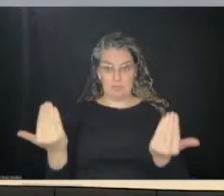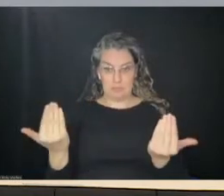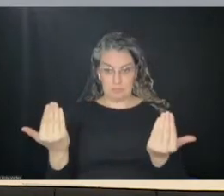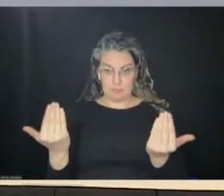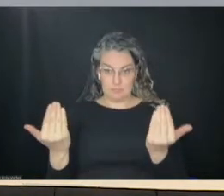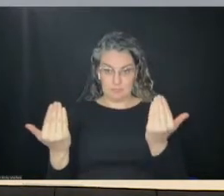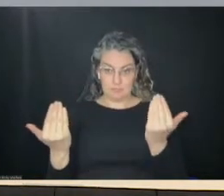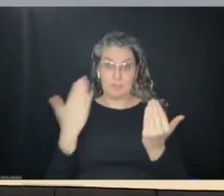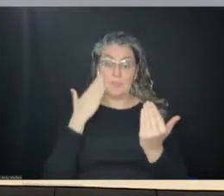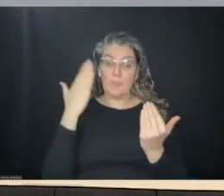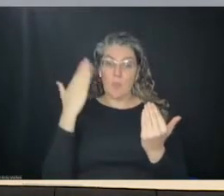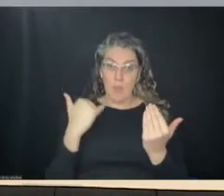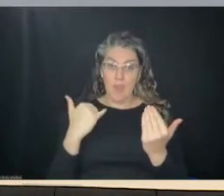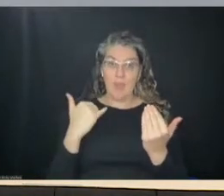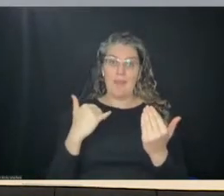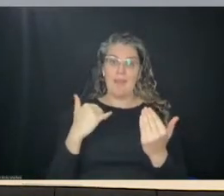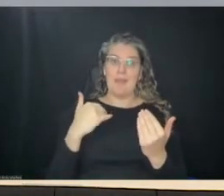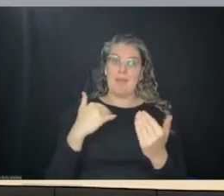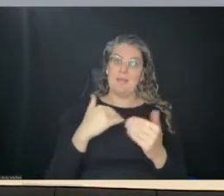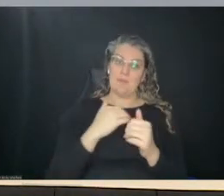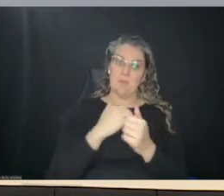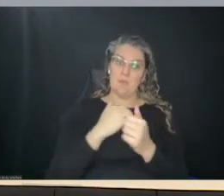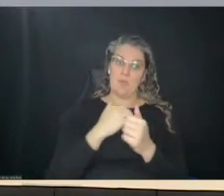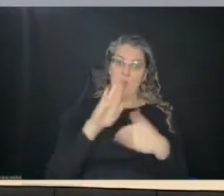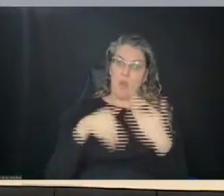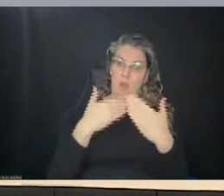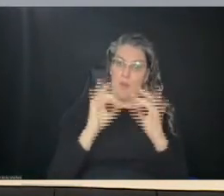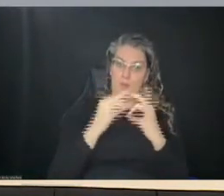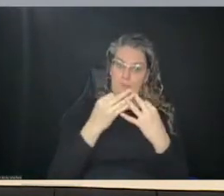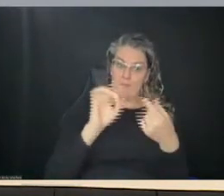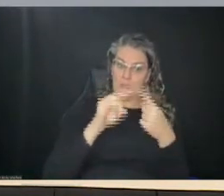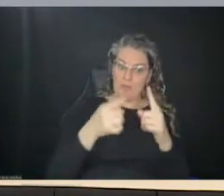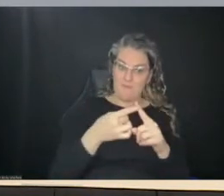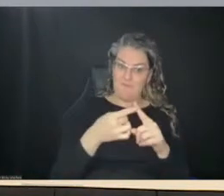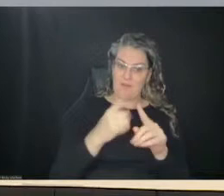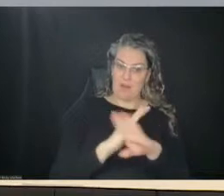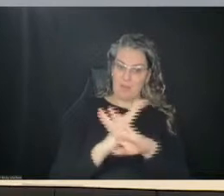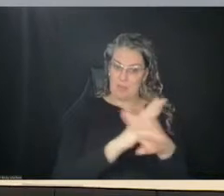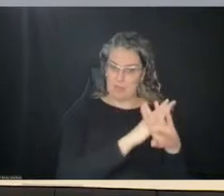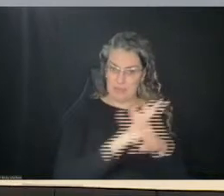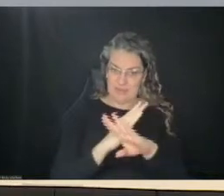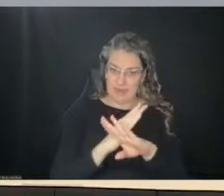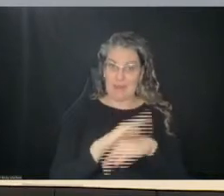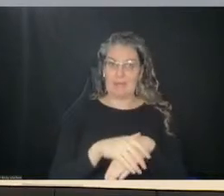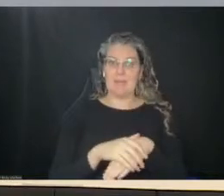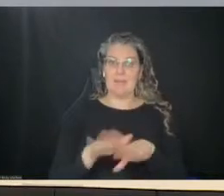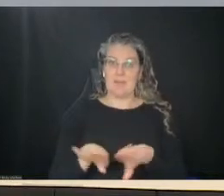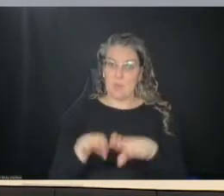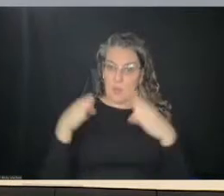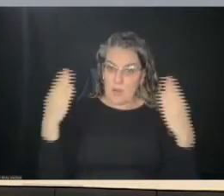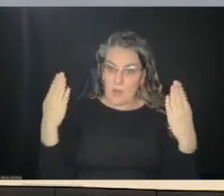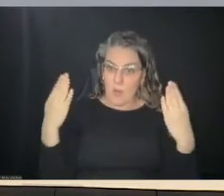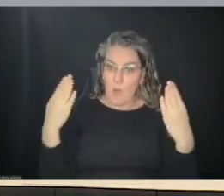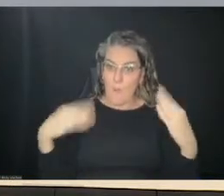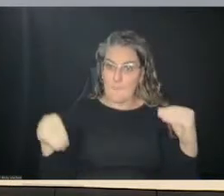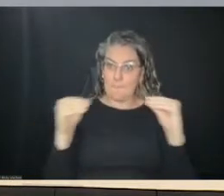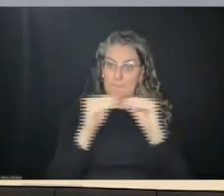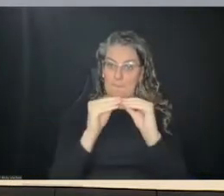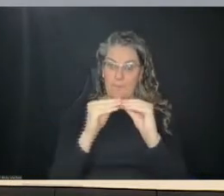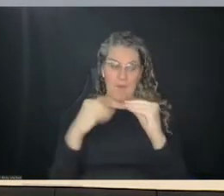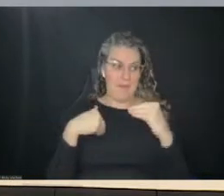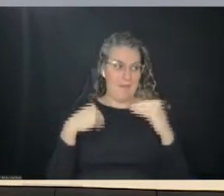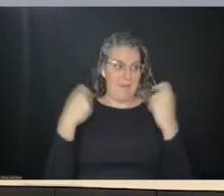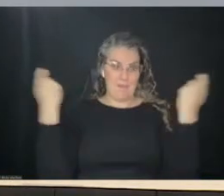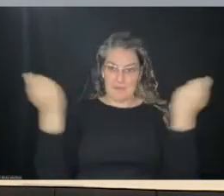it so our children can continue to attend school and activities. Do it so we can attend concerts, have family celebrations, and